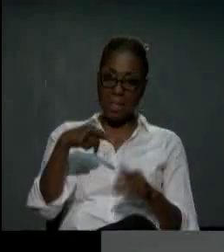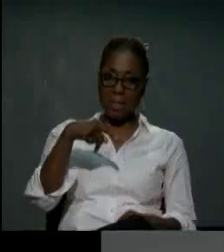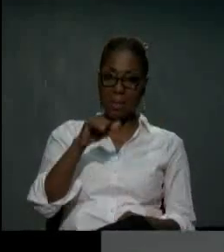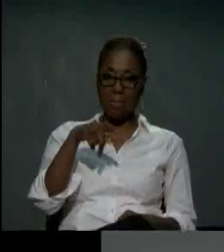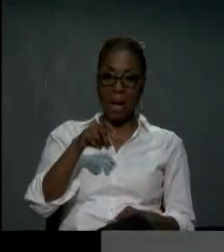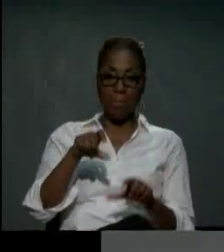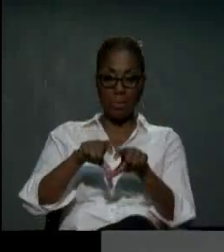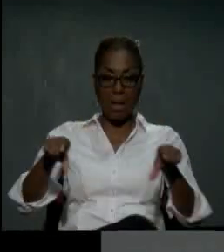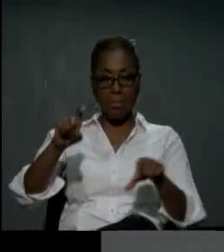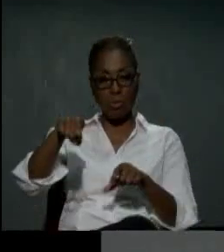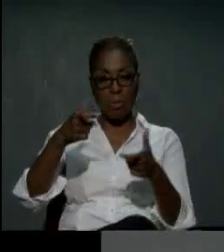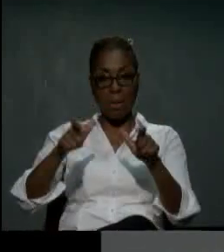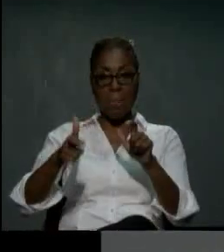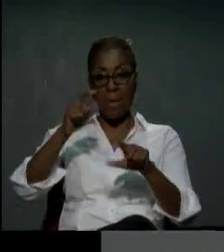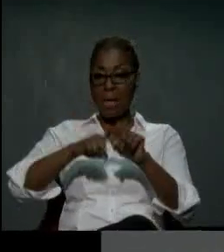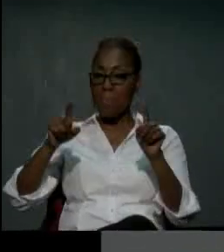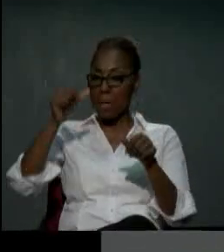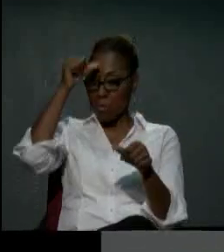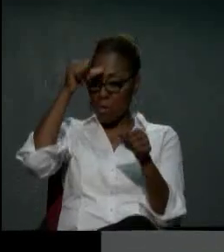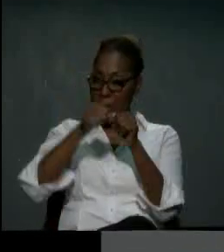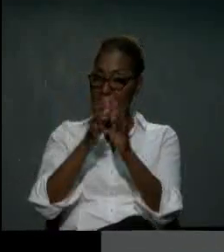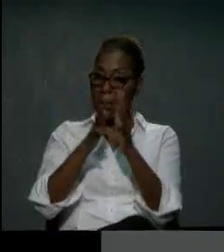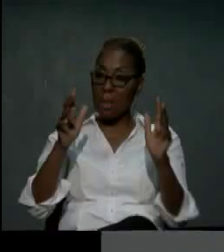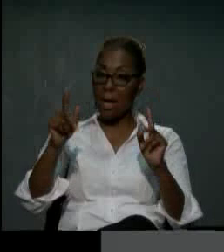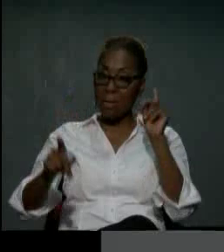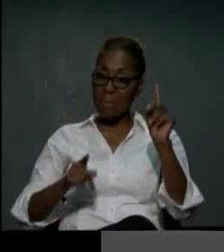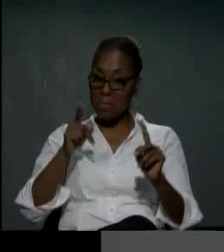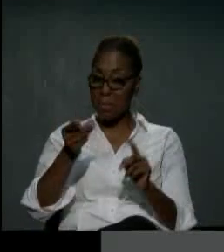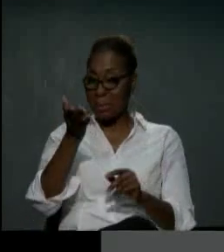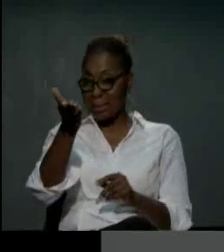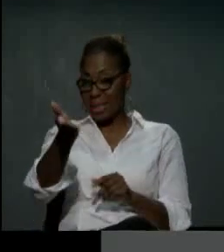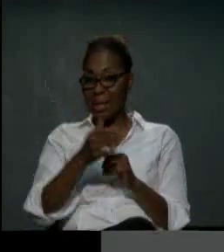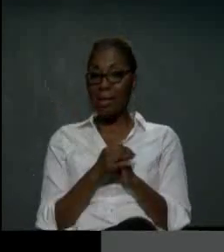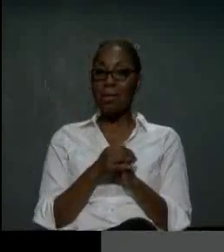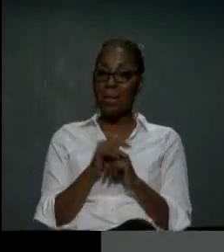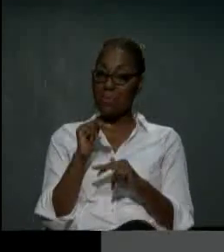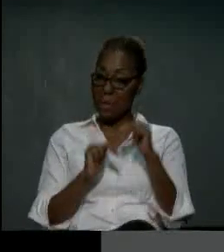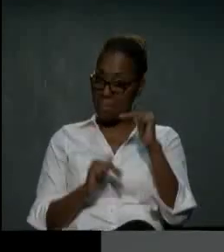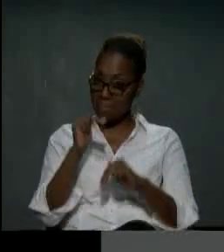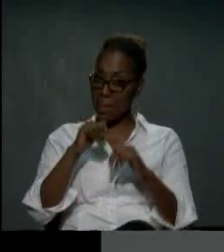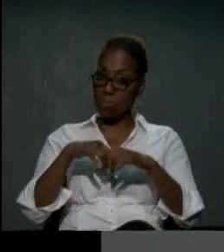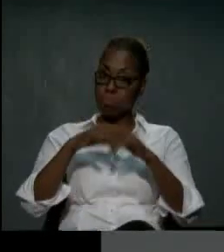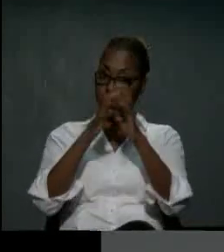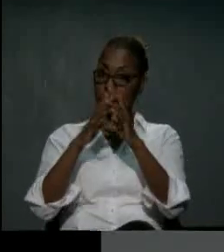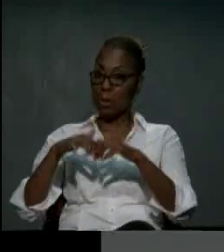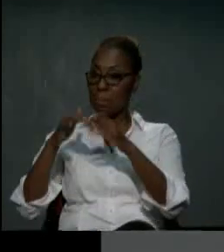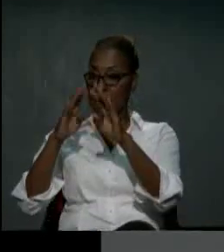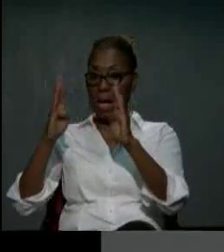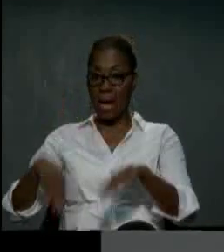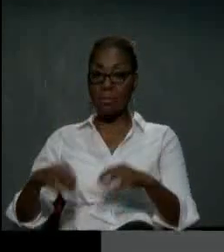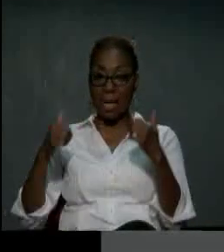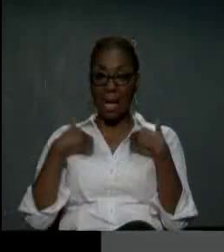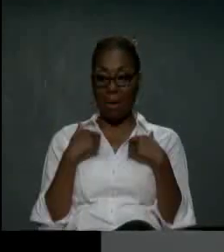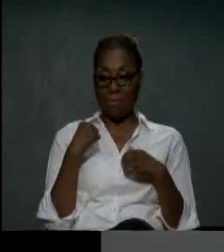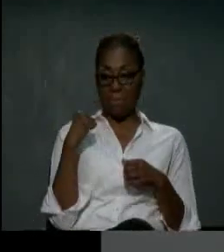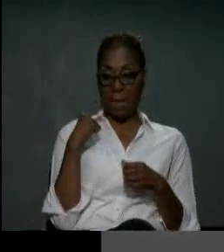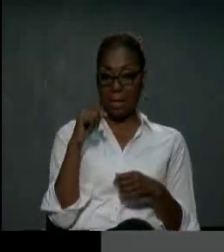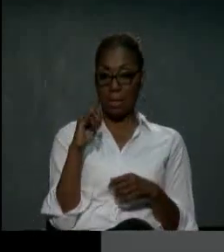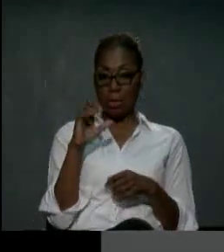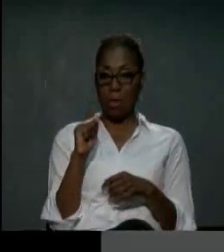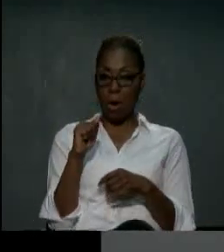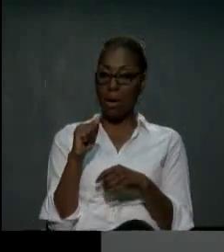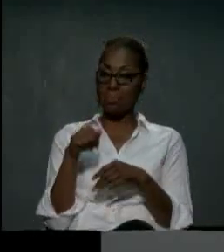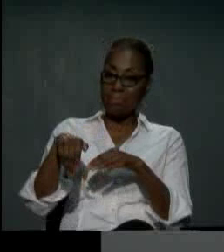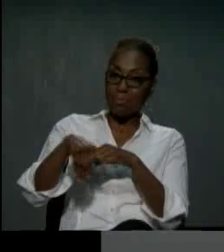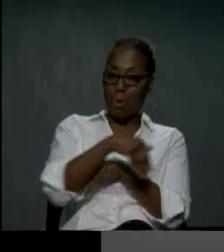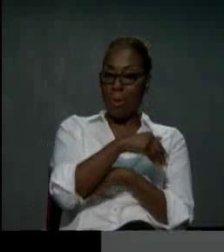had to be mindful that there's a lot of people downstream of there too that have built their houses and have their backyards along those creeks. So